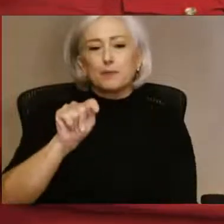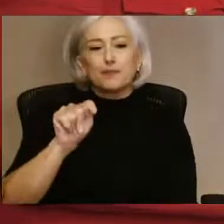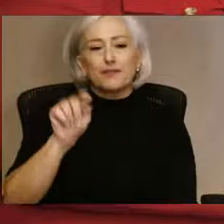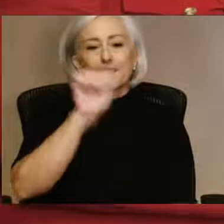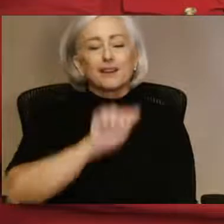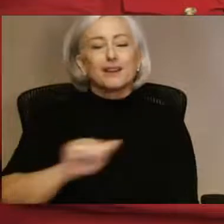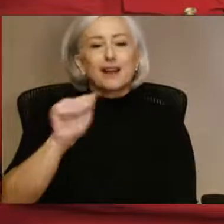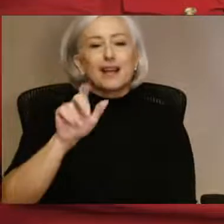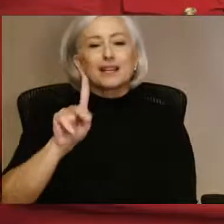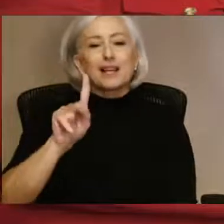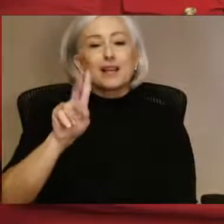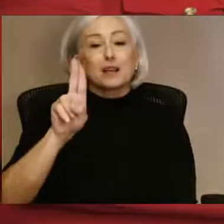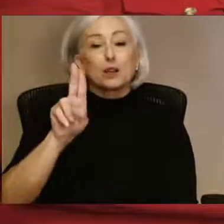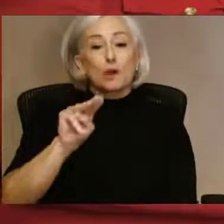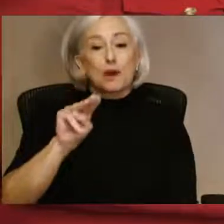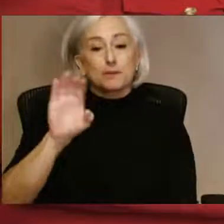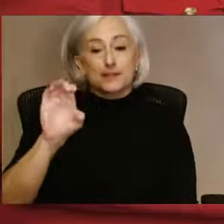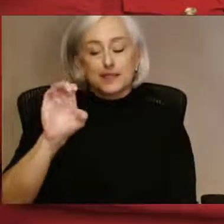pivot@kumc.edu or visit